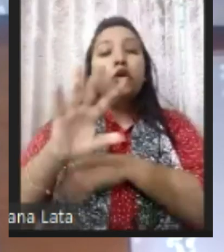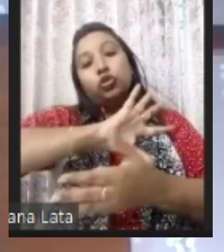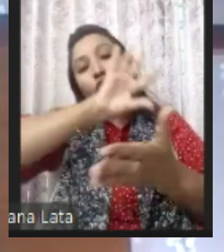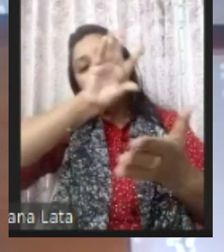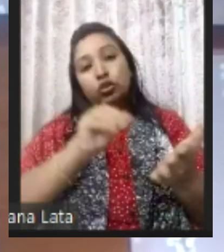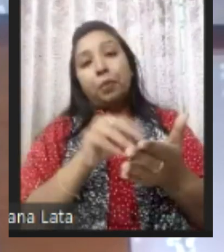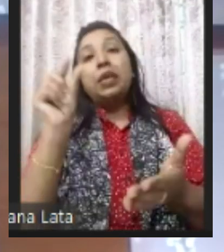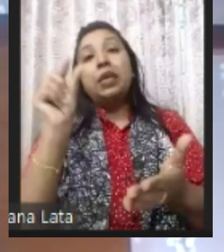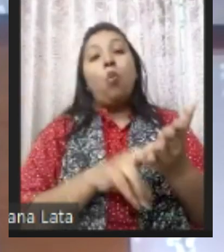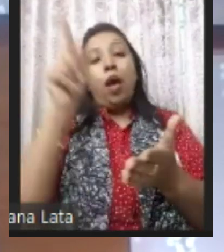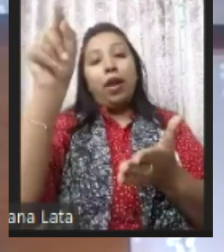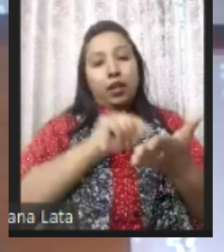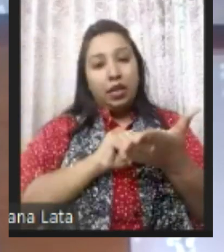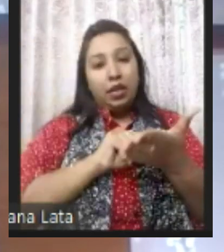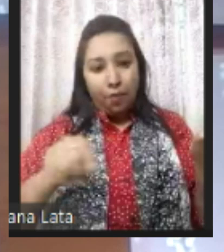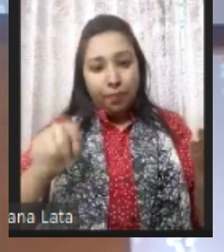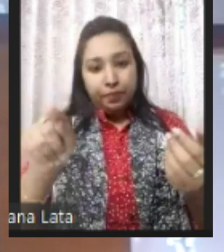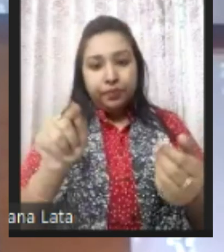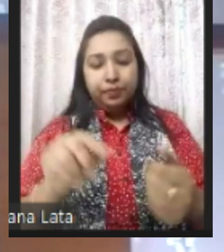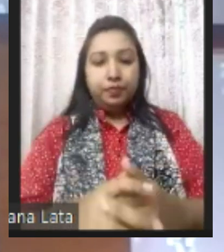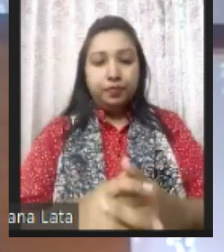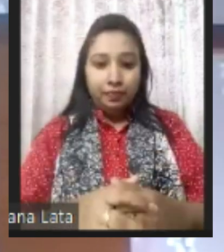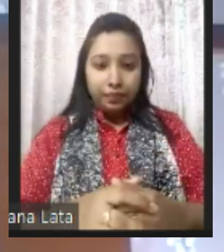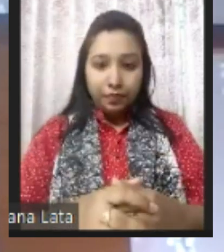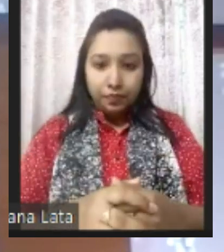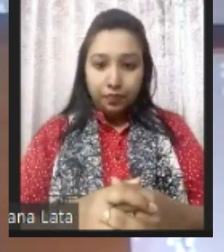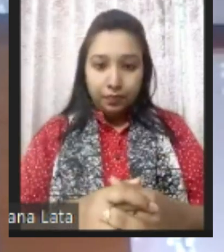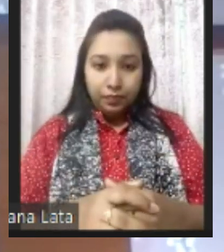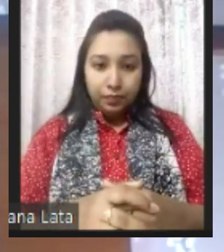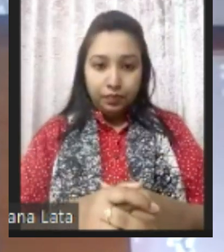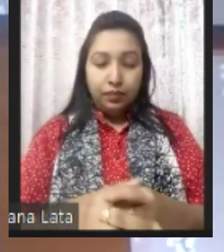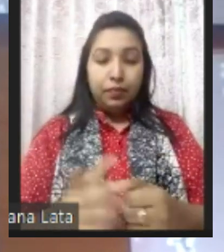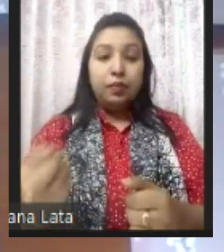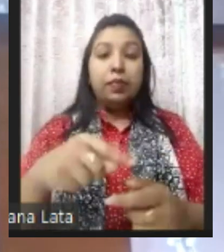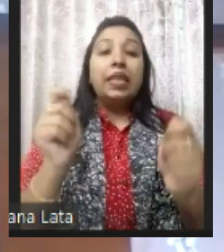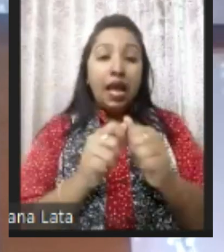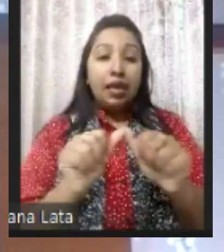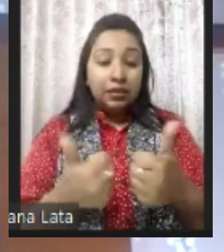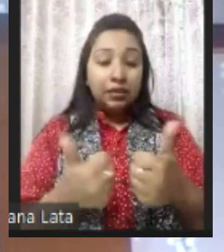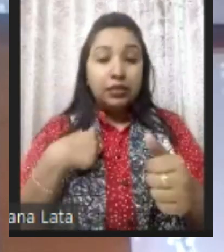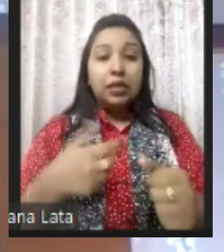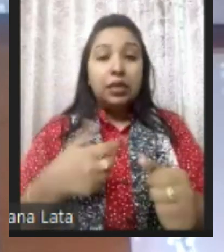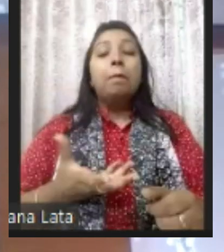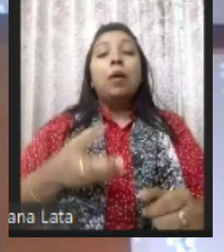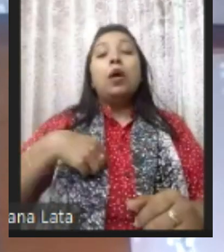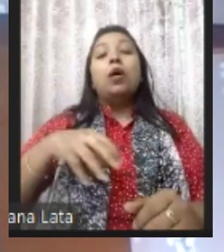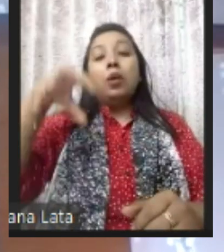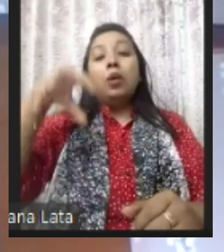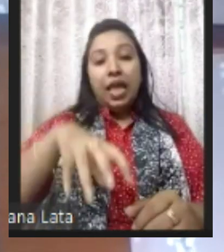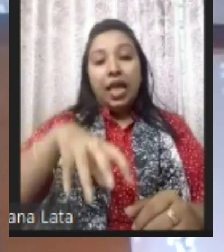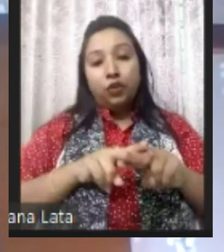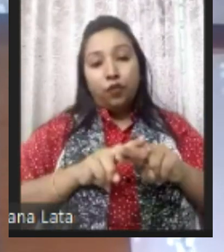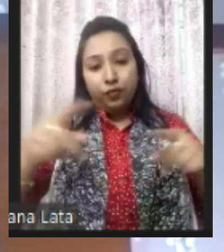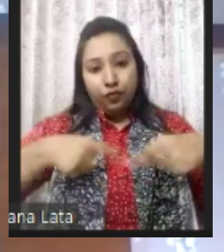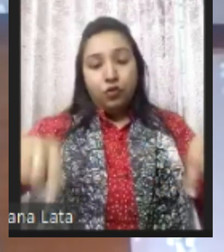system in terms of, creating opportunities in the host country, working together with the government